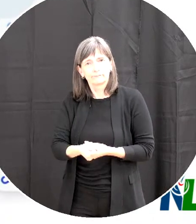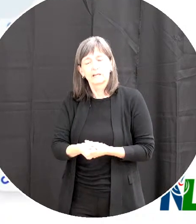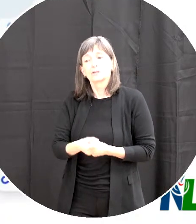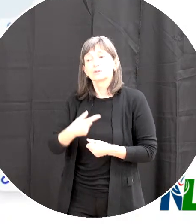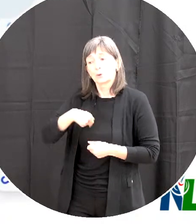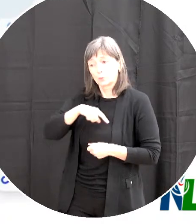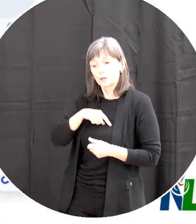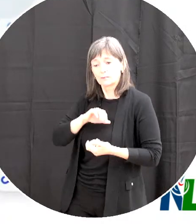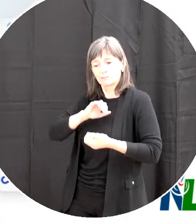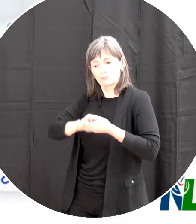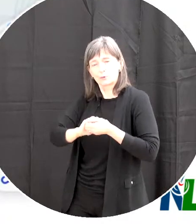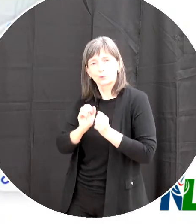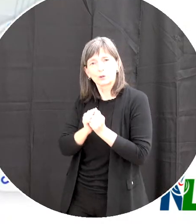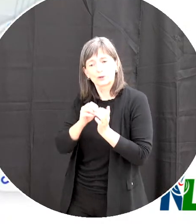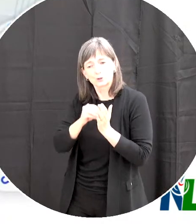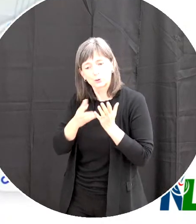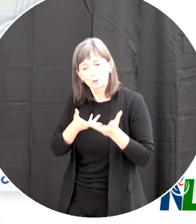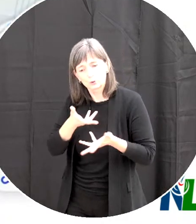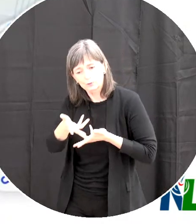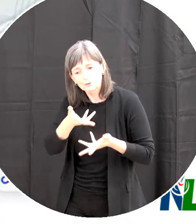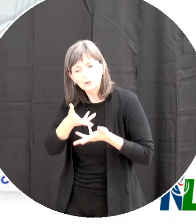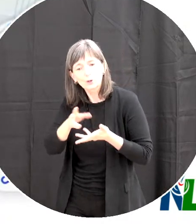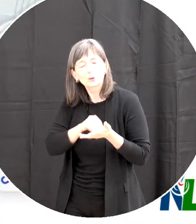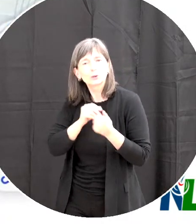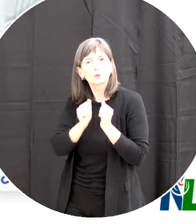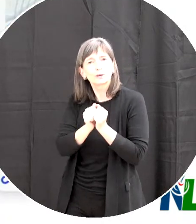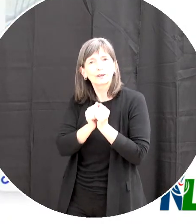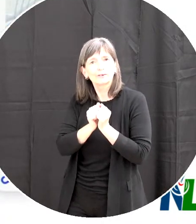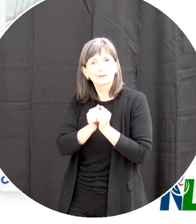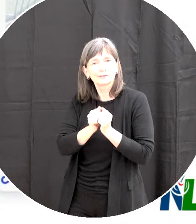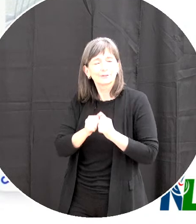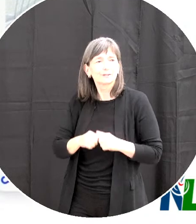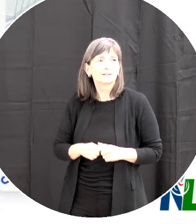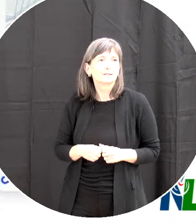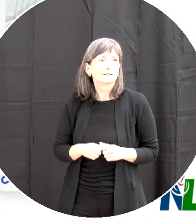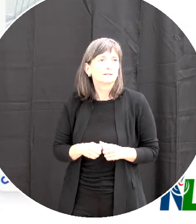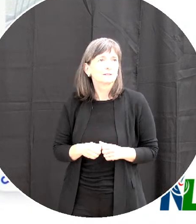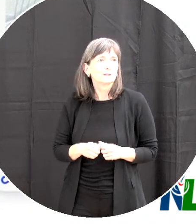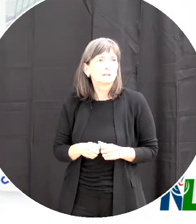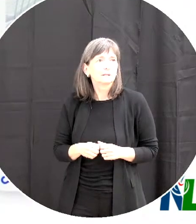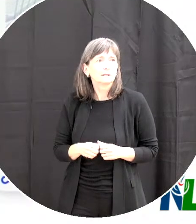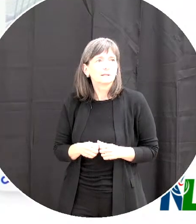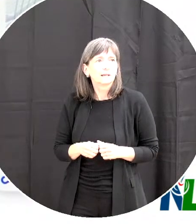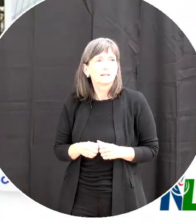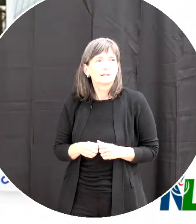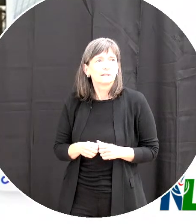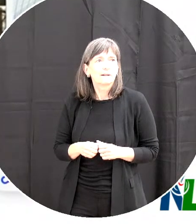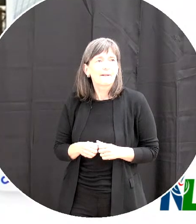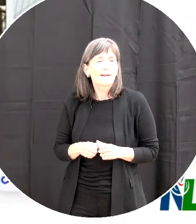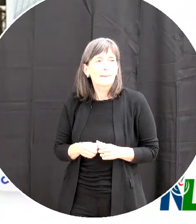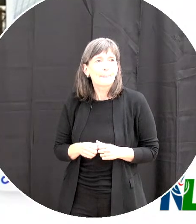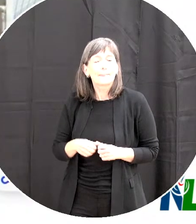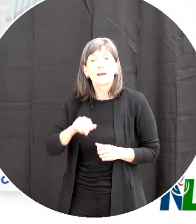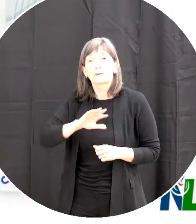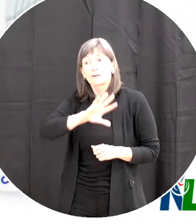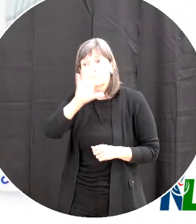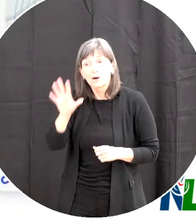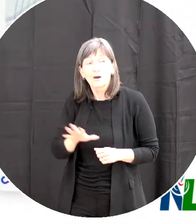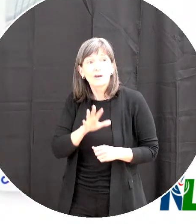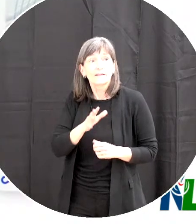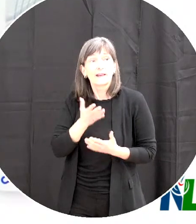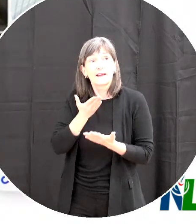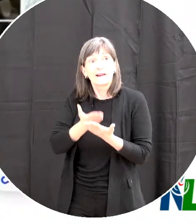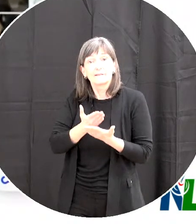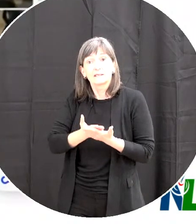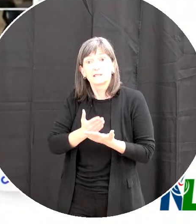with students. We were challenged to hunt for sights and sounds of deep learning in our schools. Based on the evidence